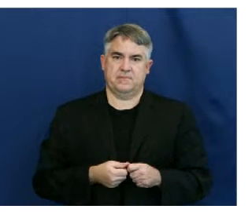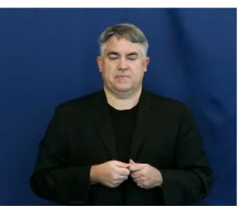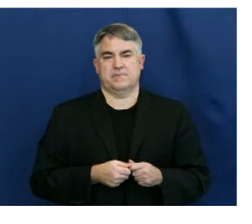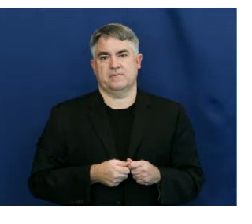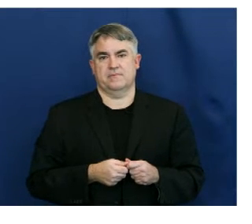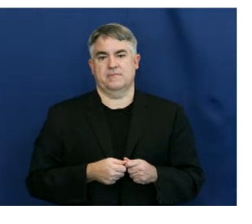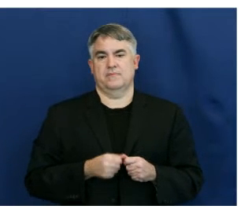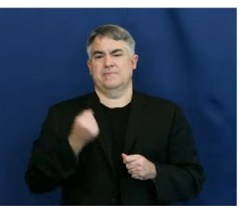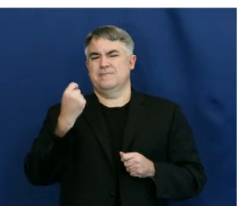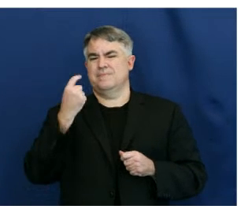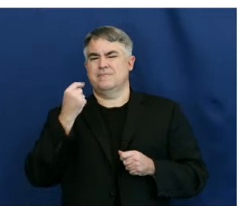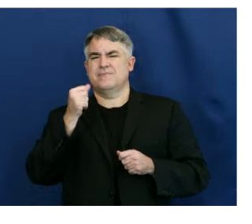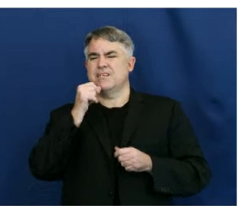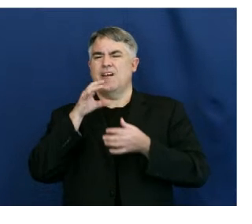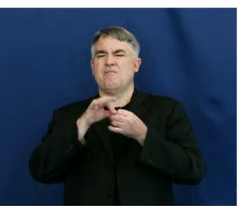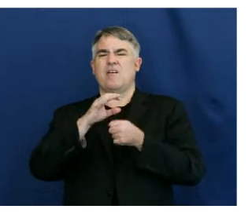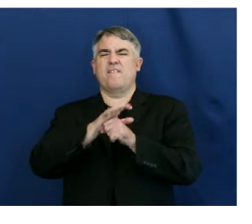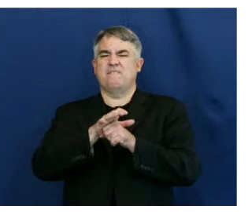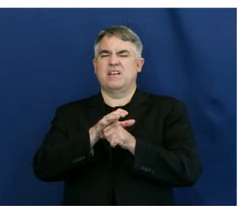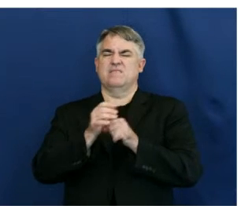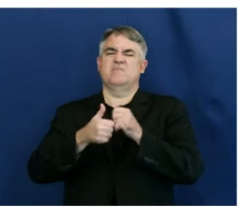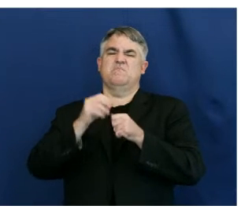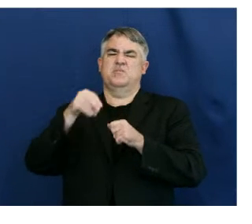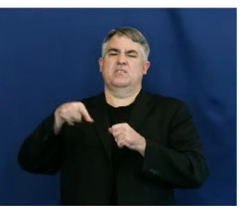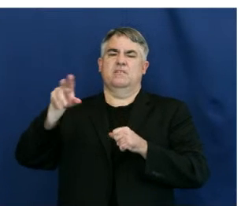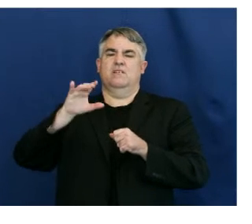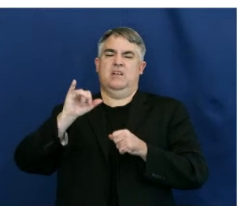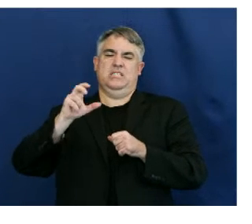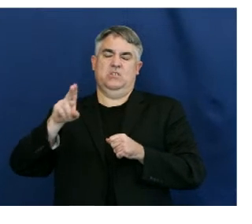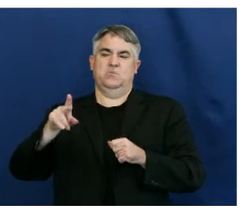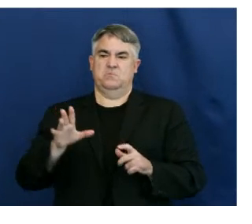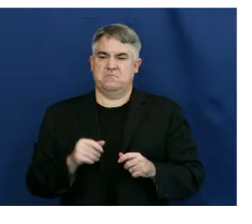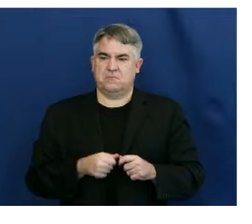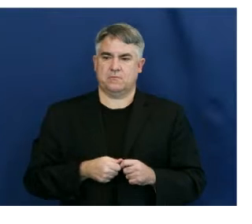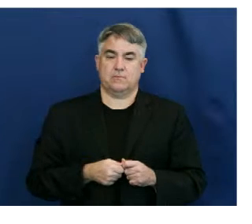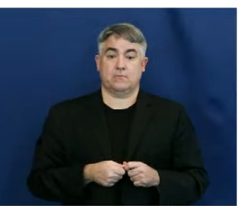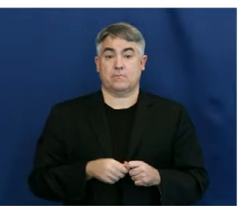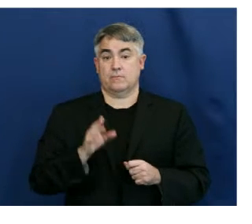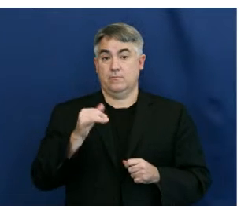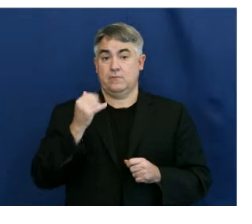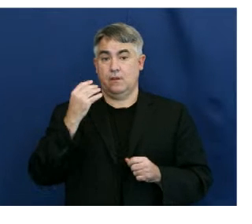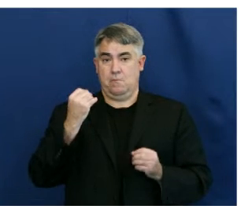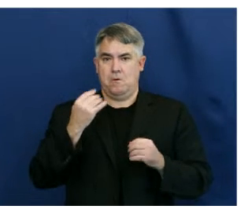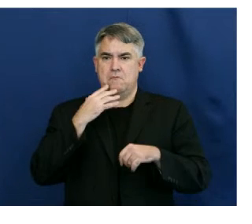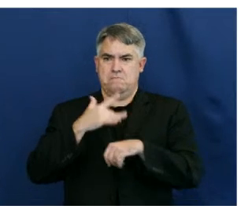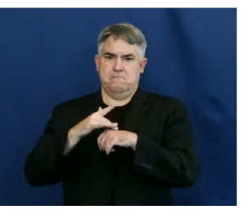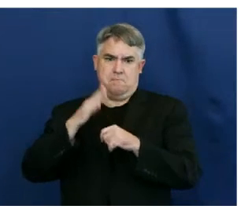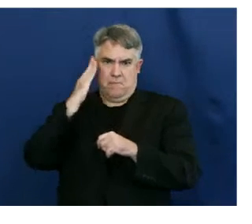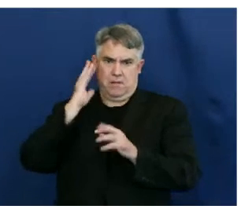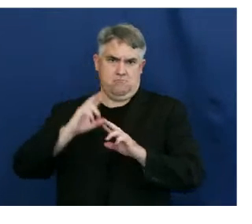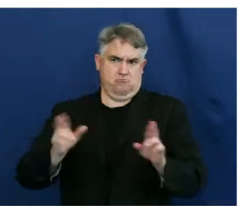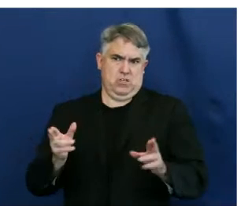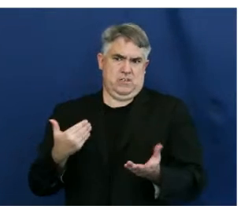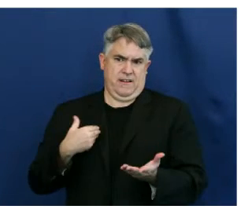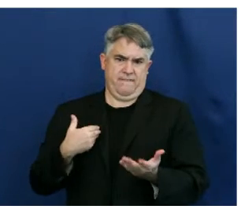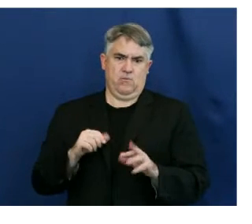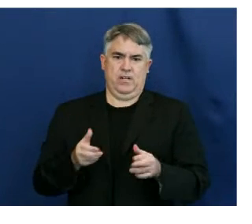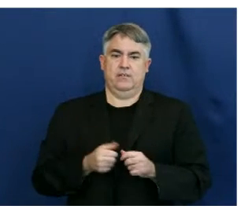but again, encouraging trends with more ICU beds staffed and available on a regular basis.